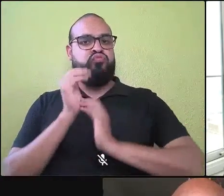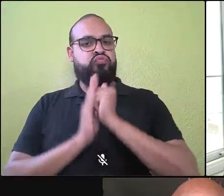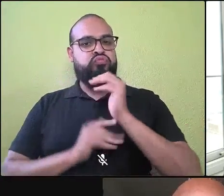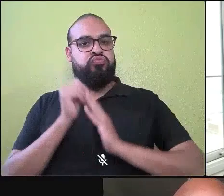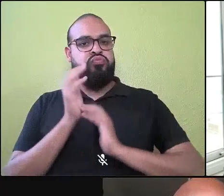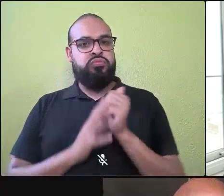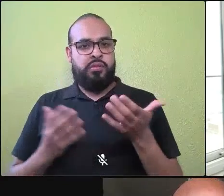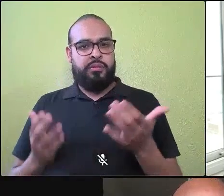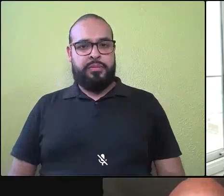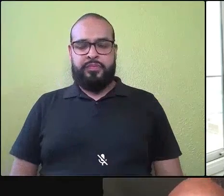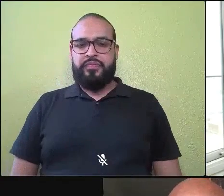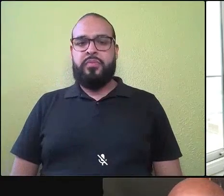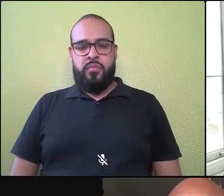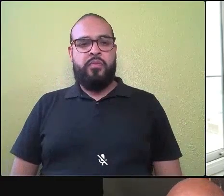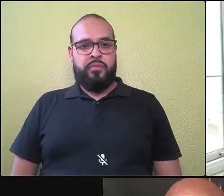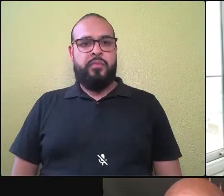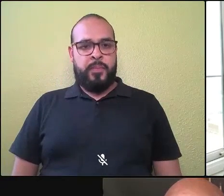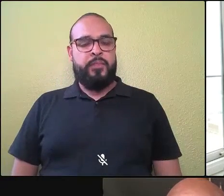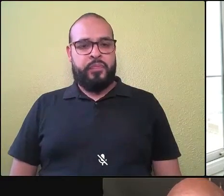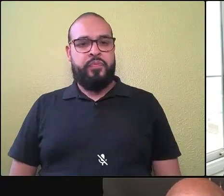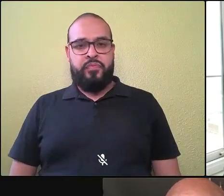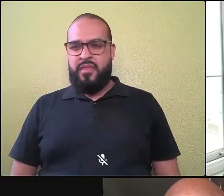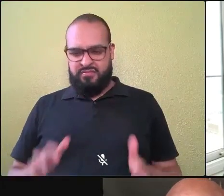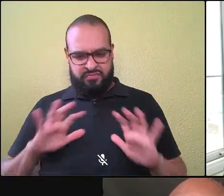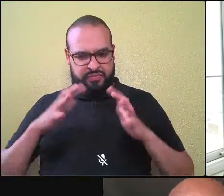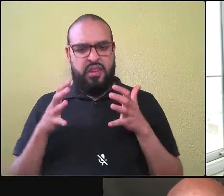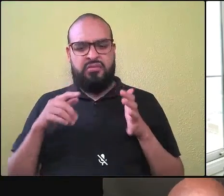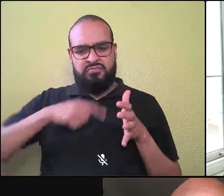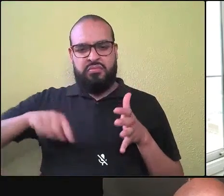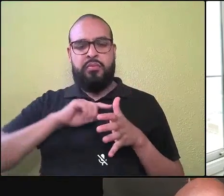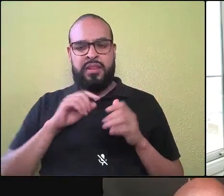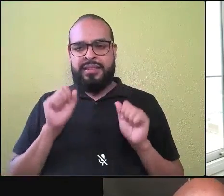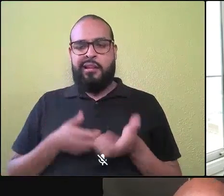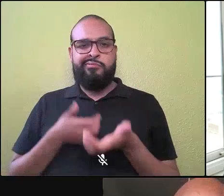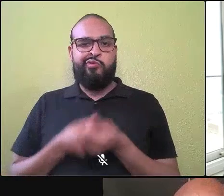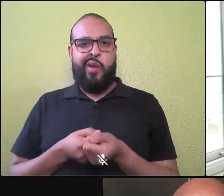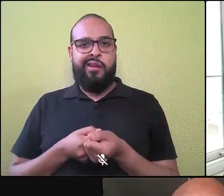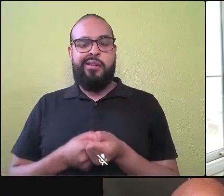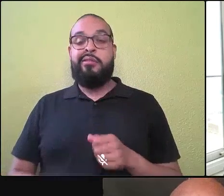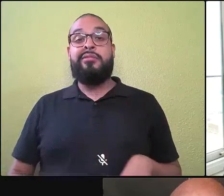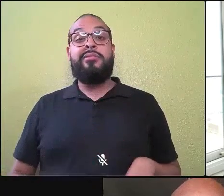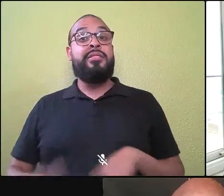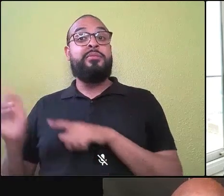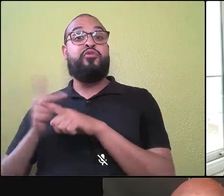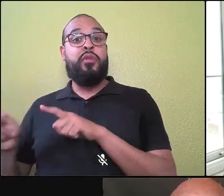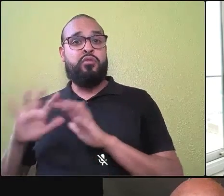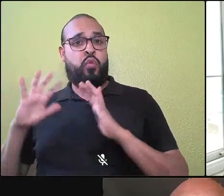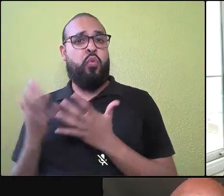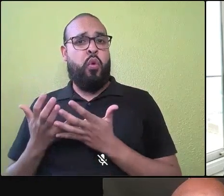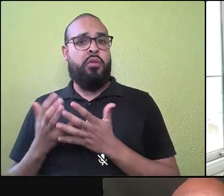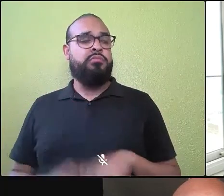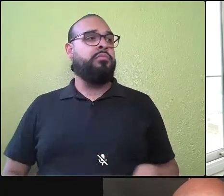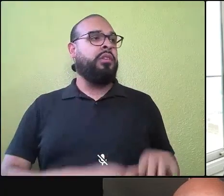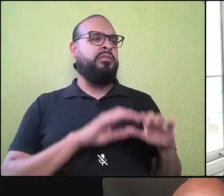people. And it's a little different in a professional world where it's just social. When it's not your fraternity, it's not